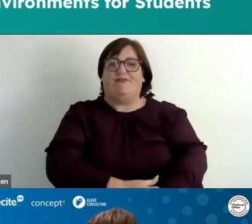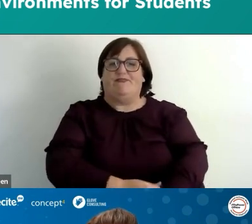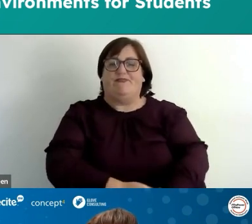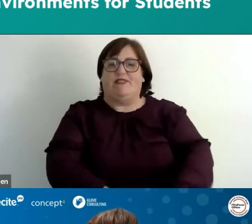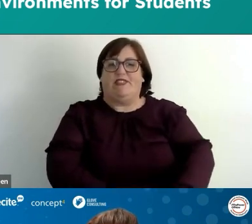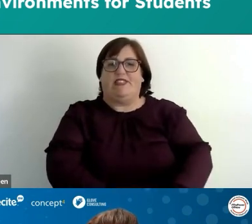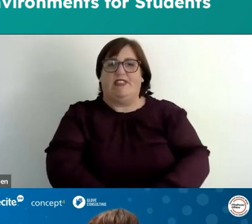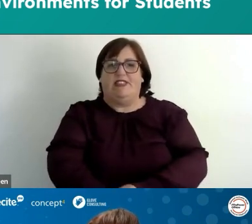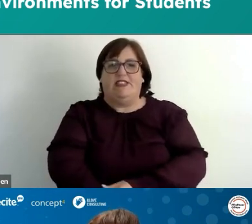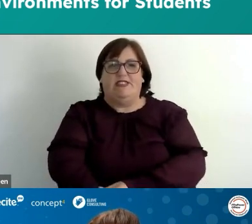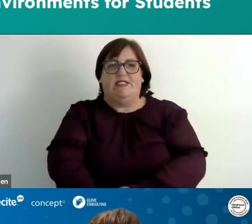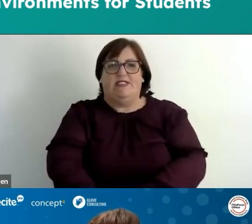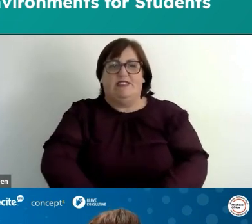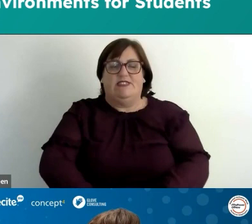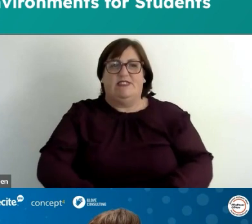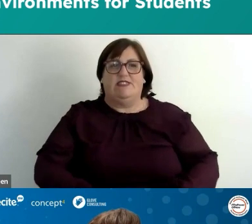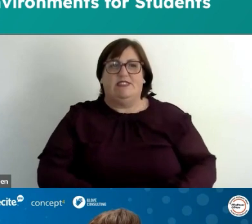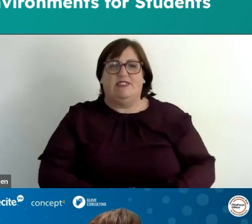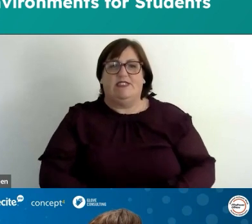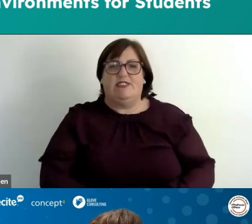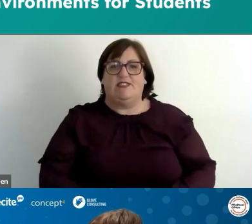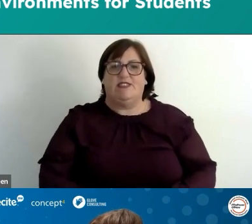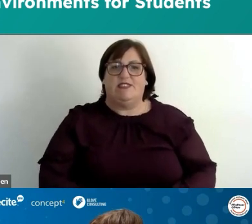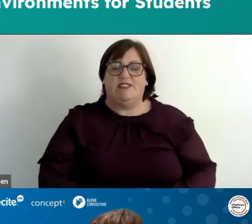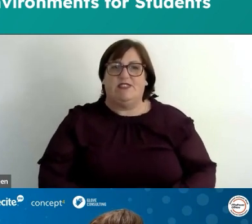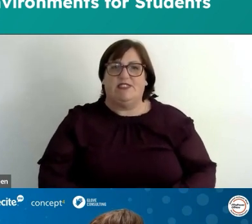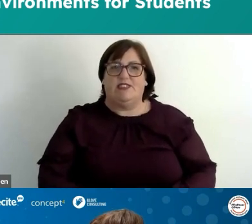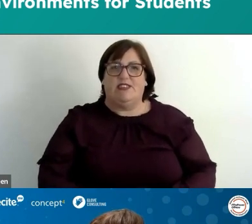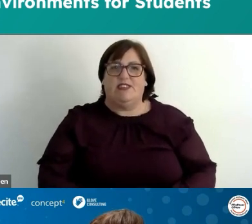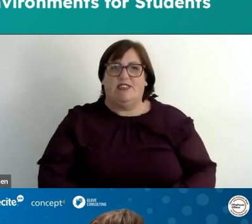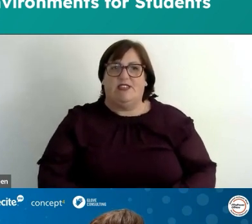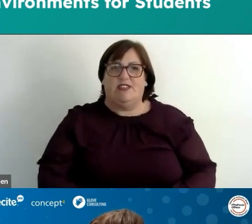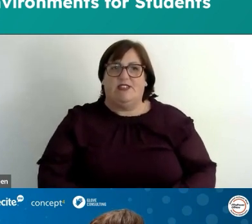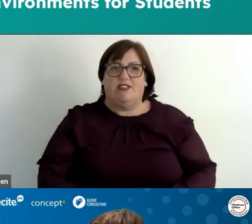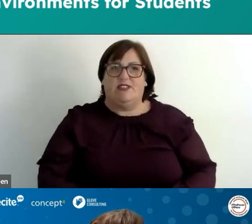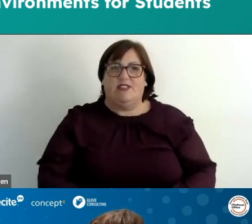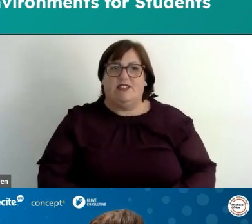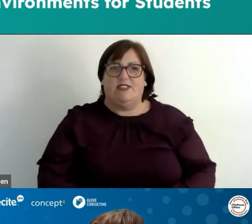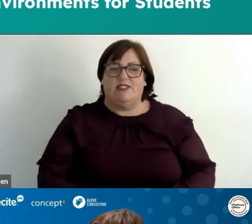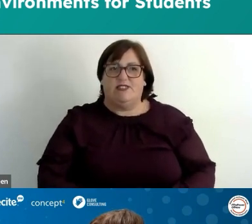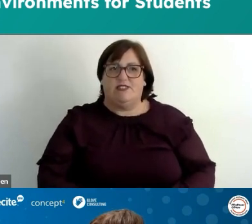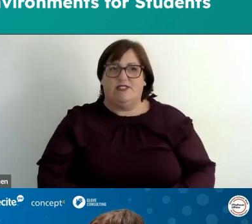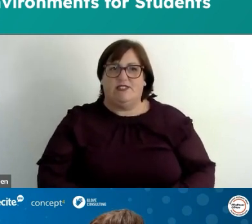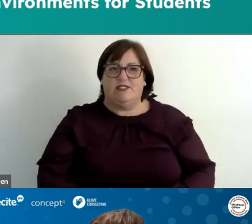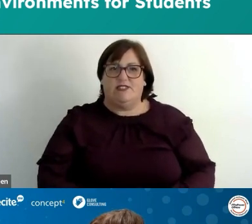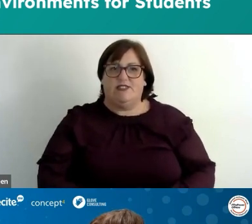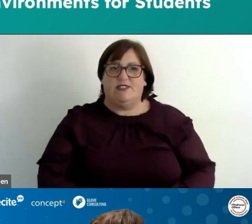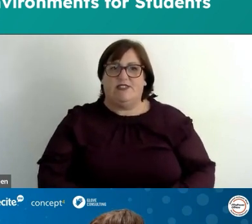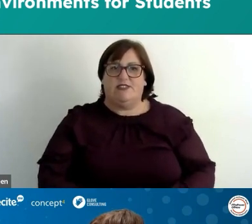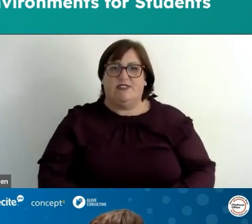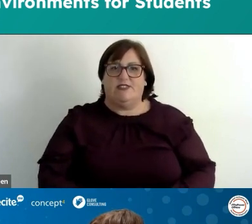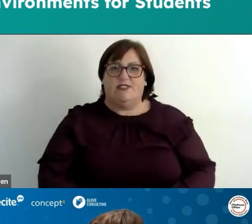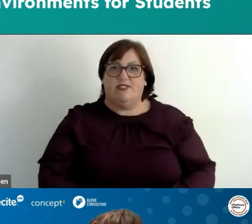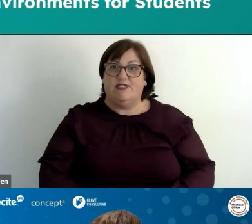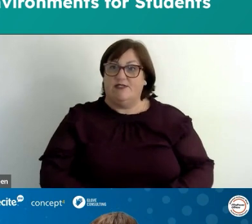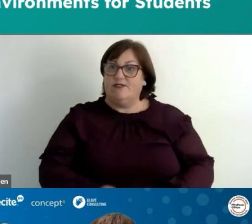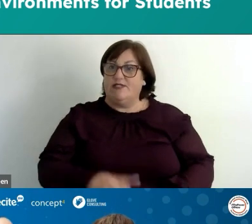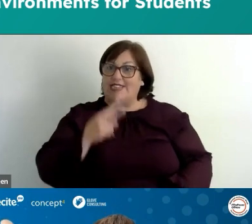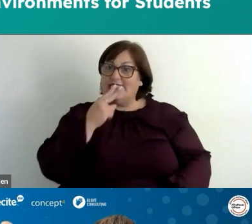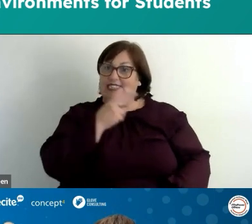This looks encouraging. Here we go. Slideshow from the beginning. I'll ask them now the traditional question. Can everyone see